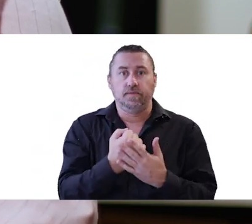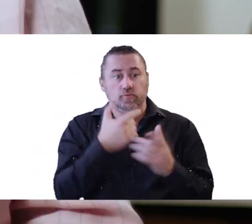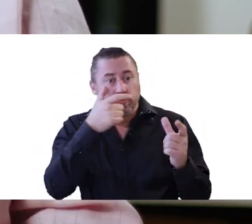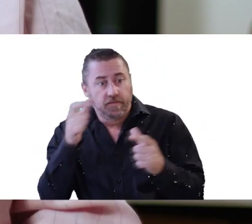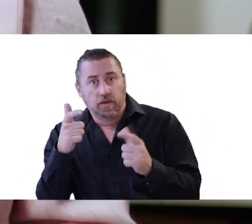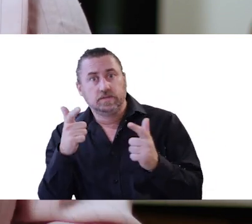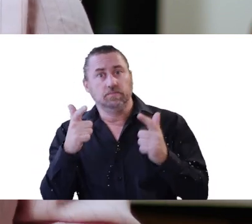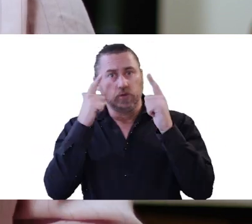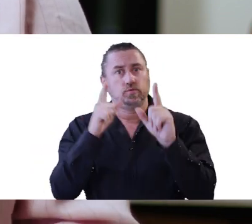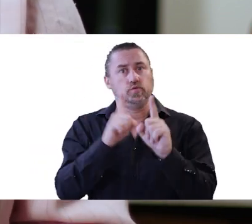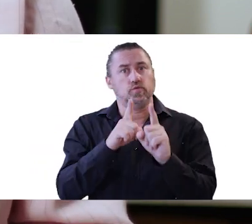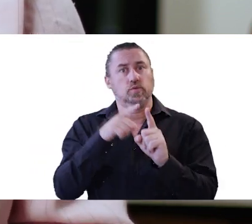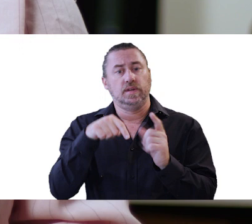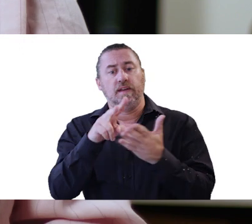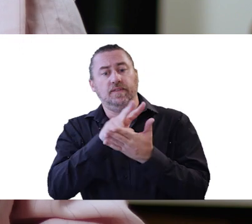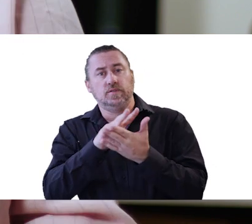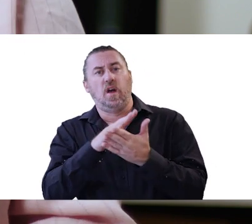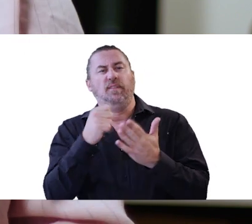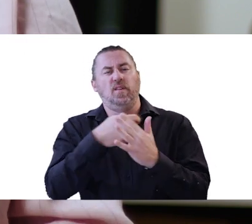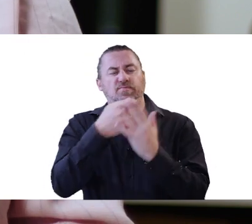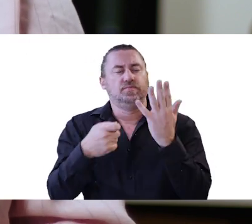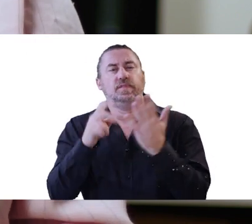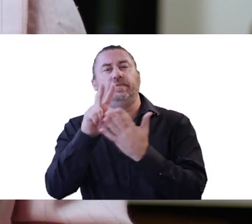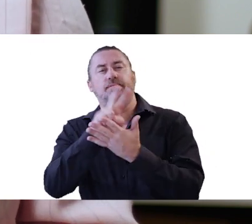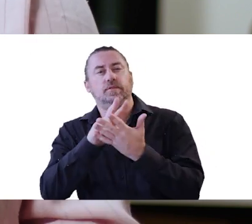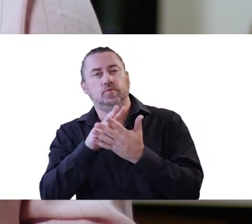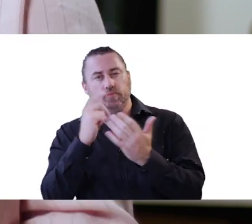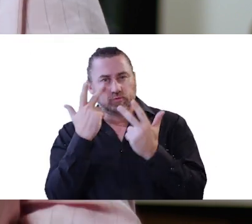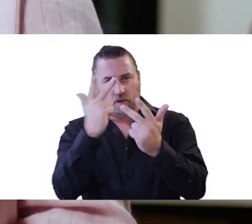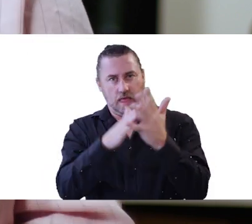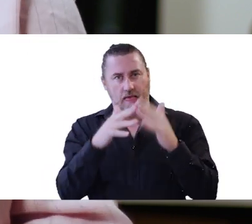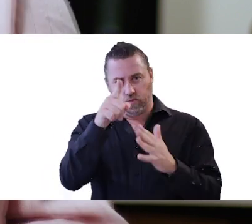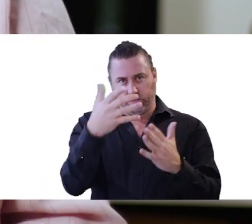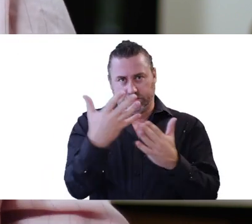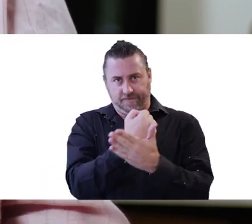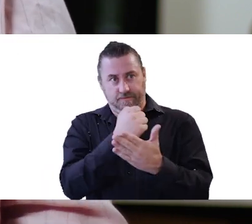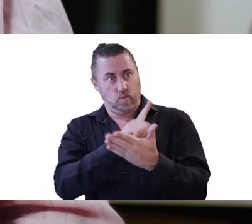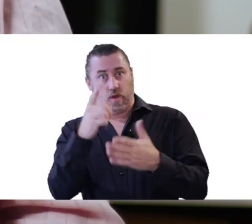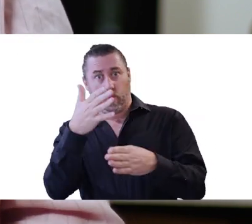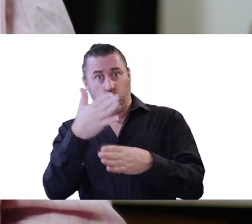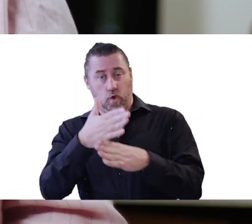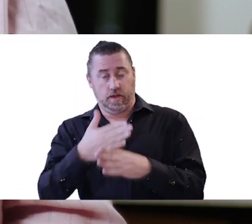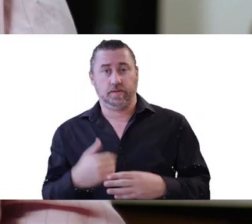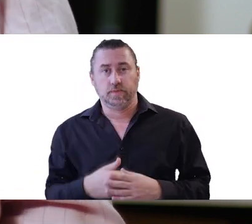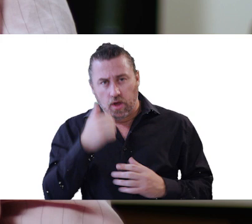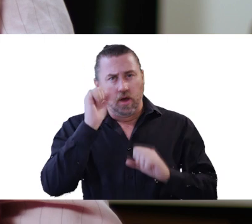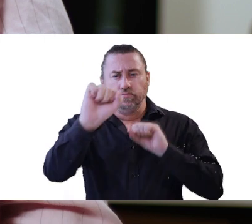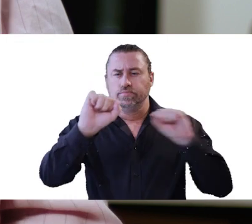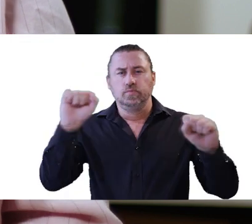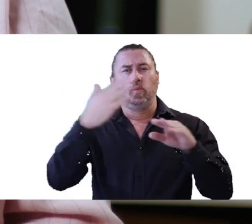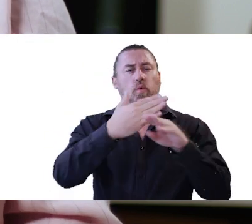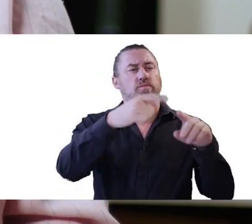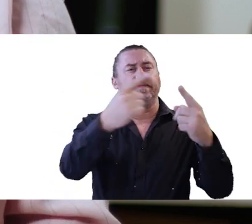manager. This video or others will help you to know how to be safe at work. Every workplace is a little